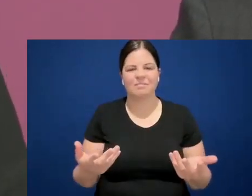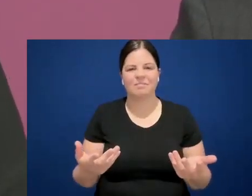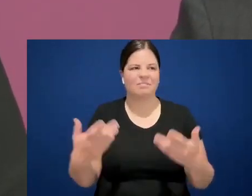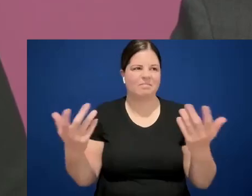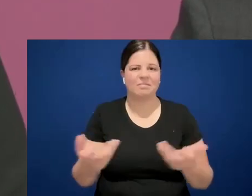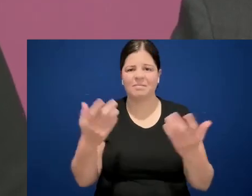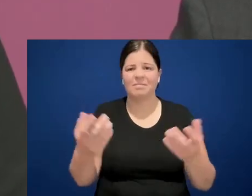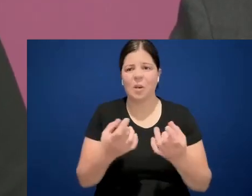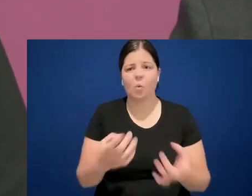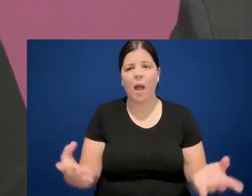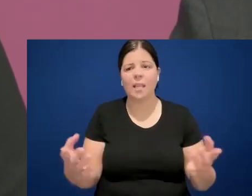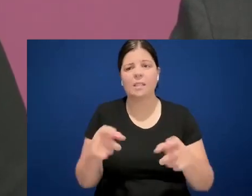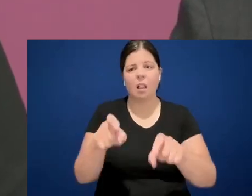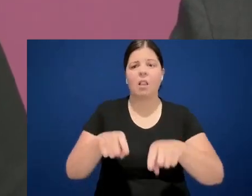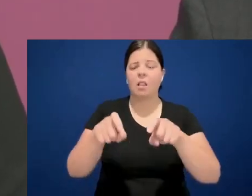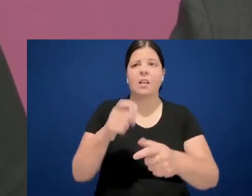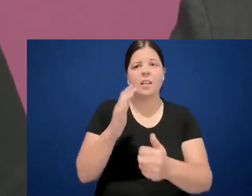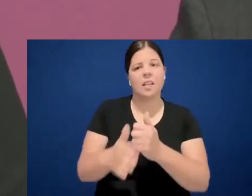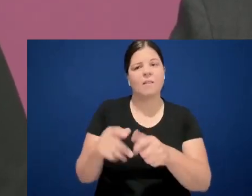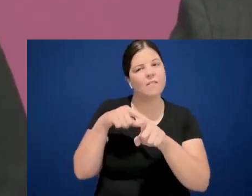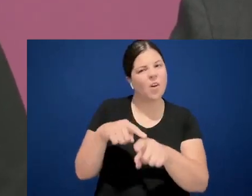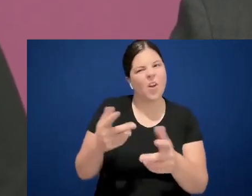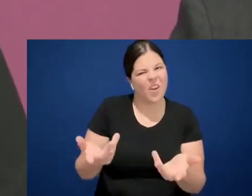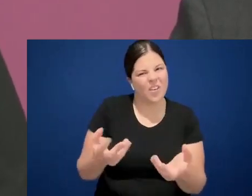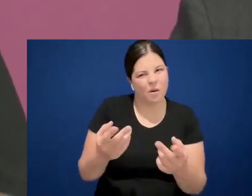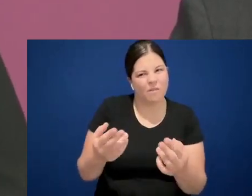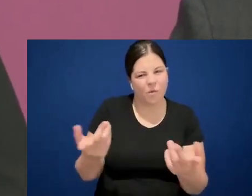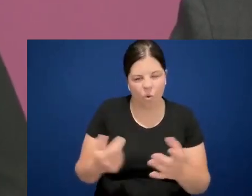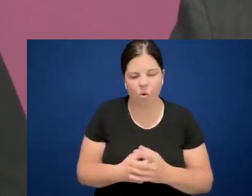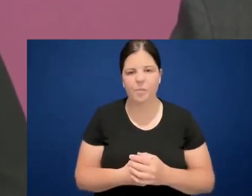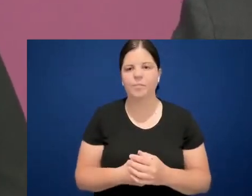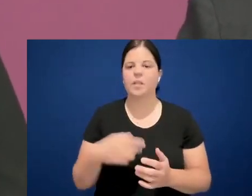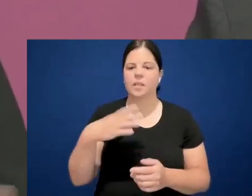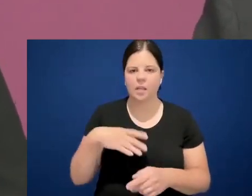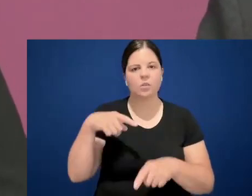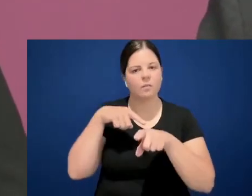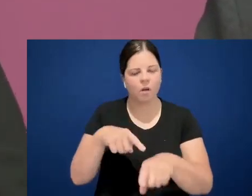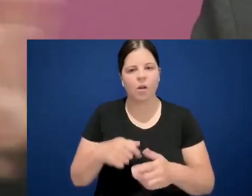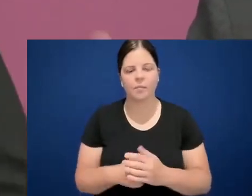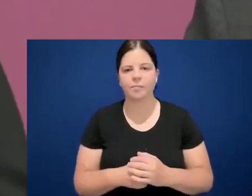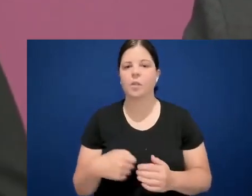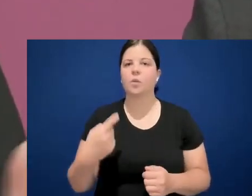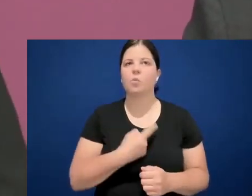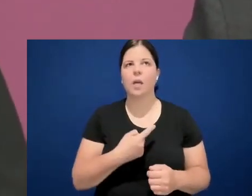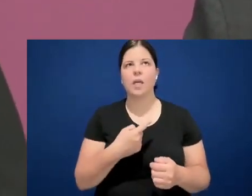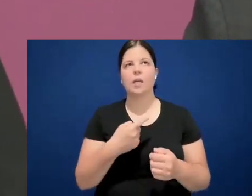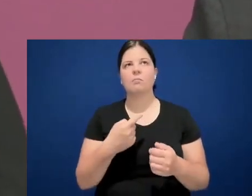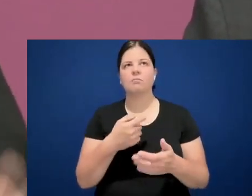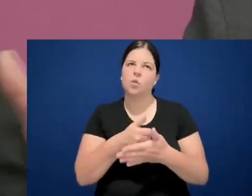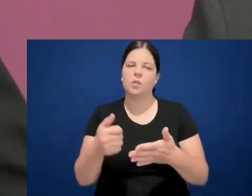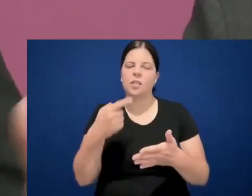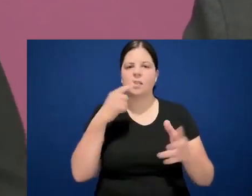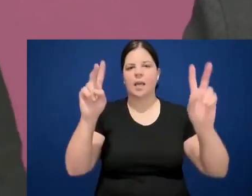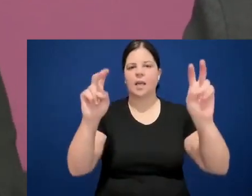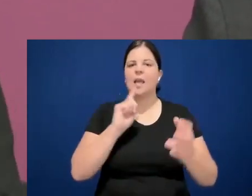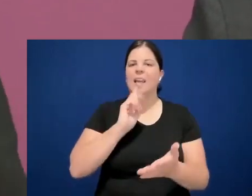on the shelf. I think it's what we often refer to as the integrity system. In the integrity